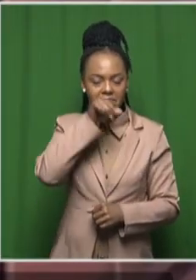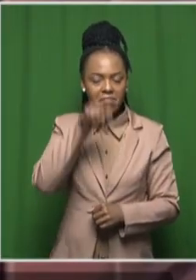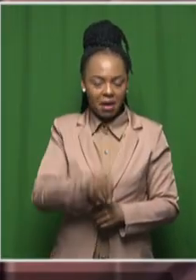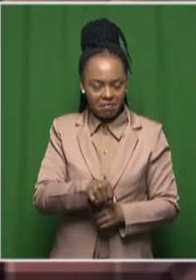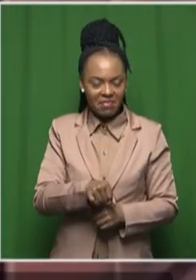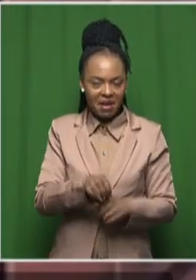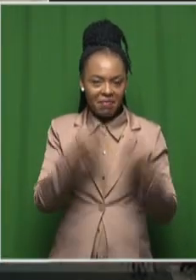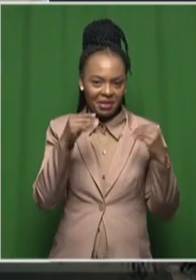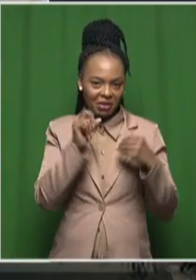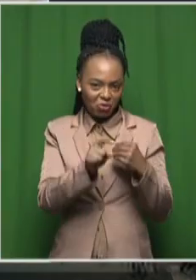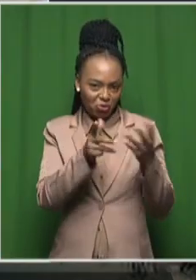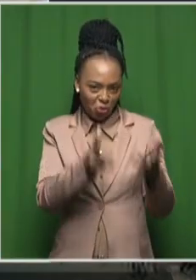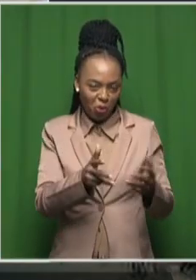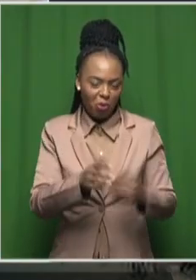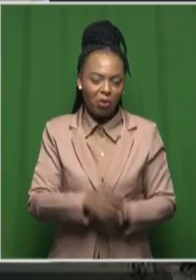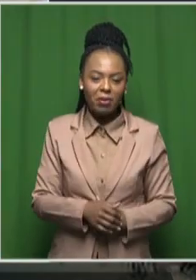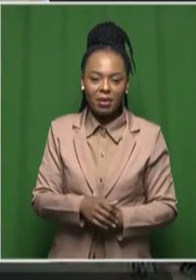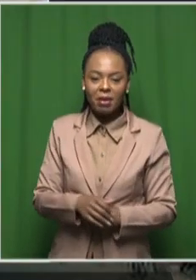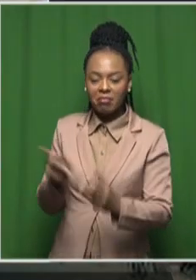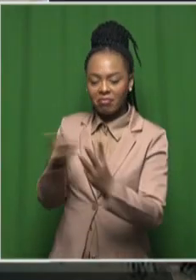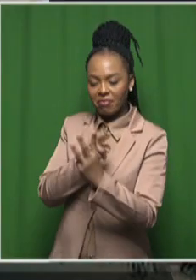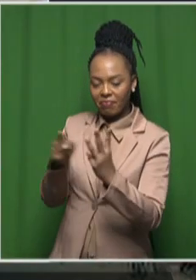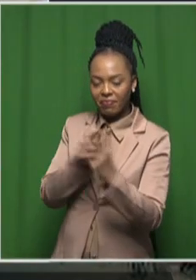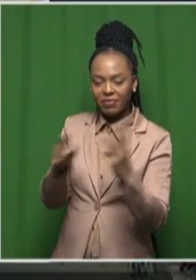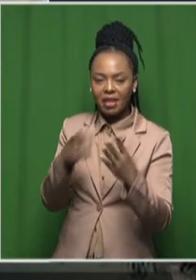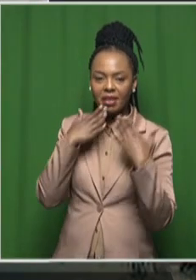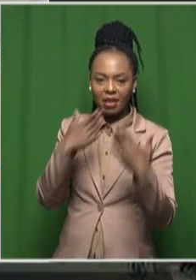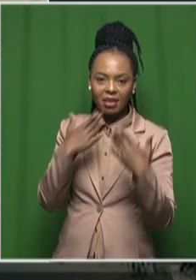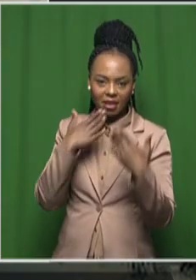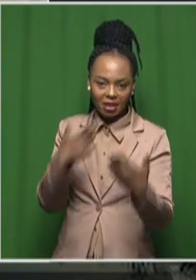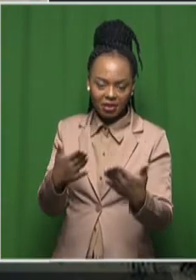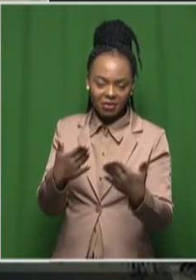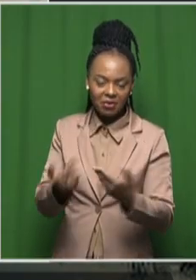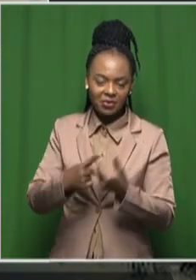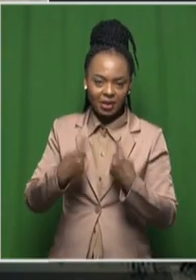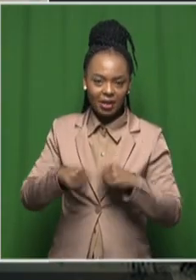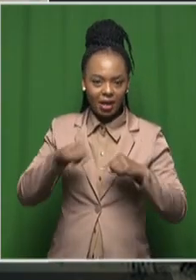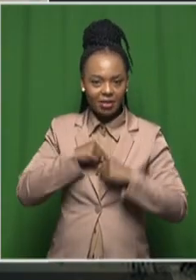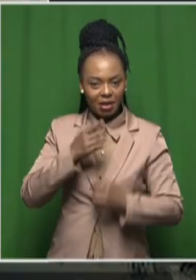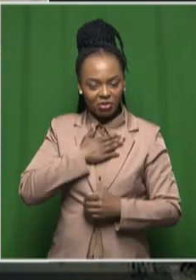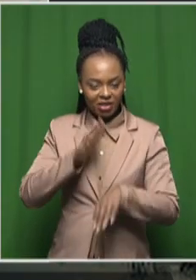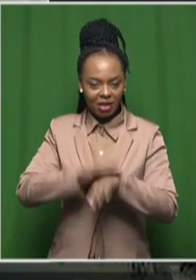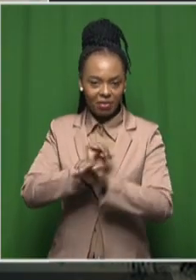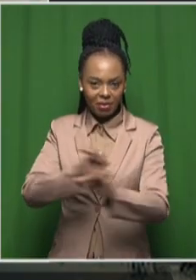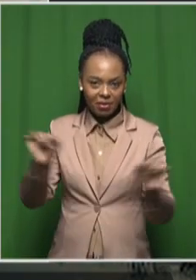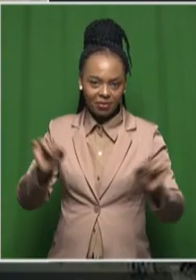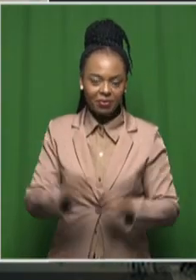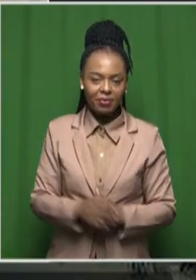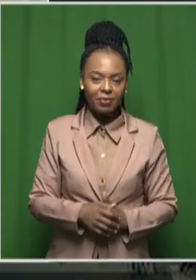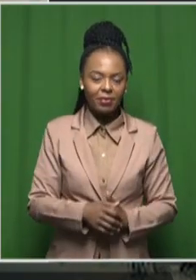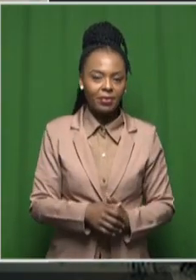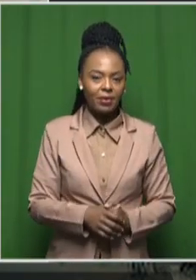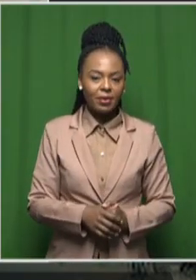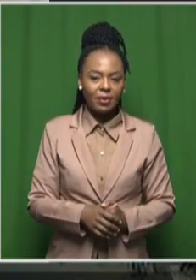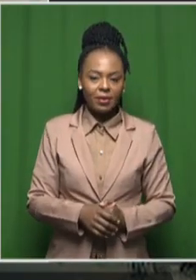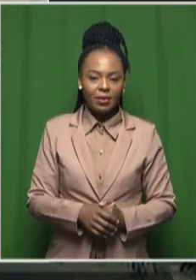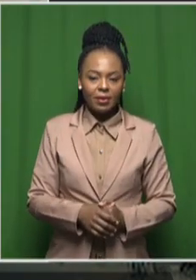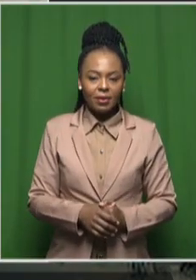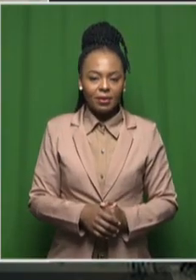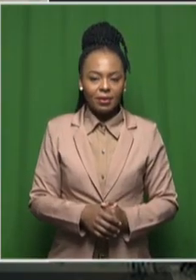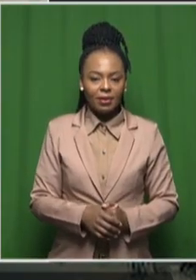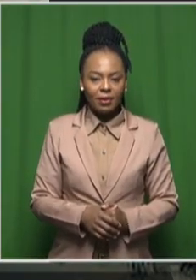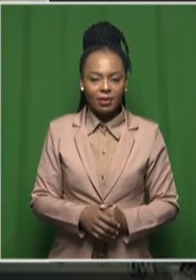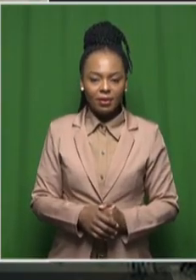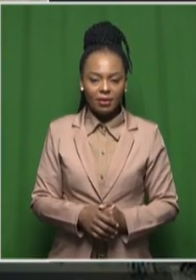Right. Nindya, Viveka and Rucita, thanks to you three ladies for joining us. We do appreciate your time. Thank you.